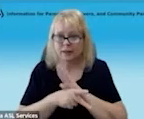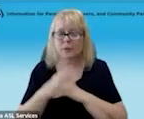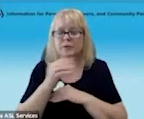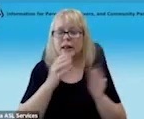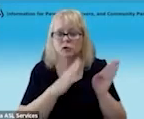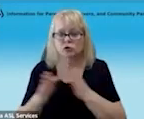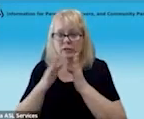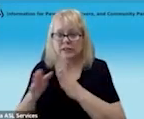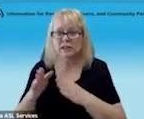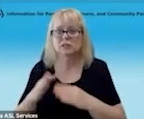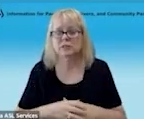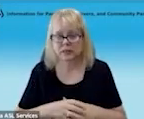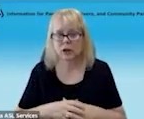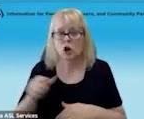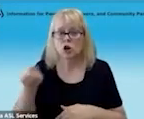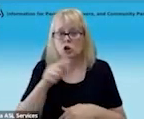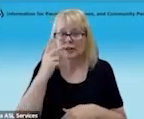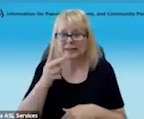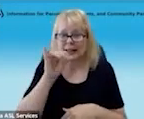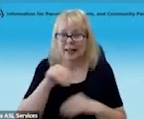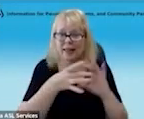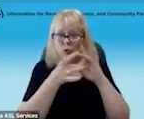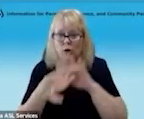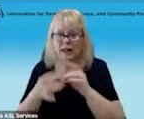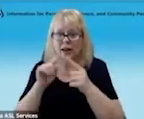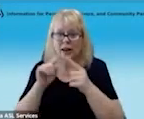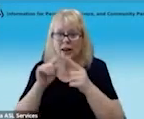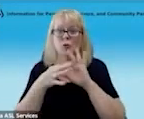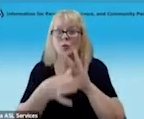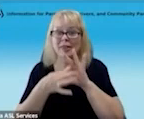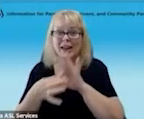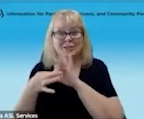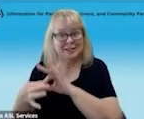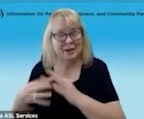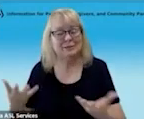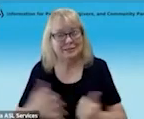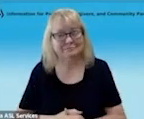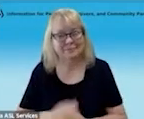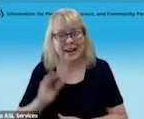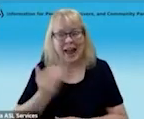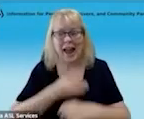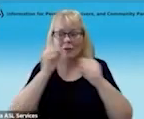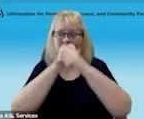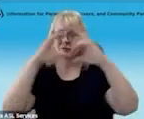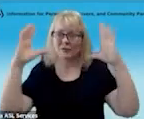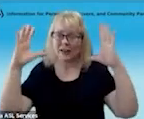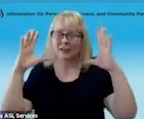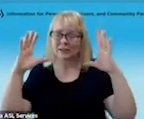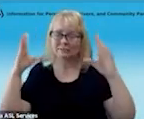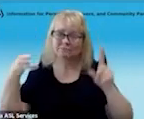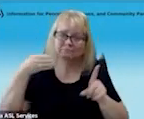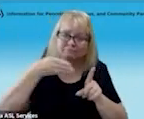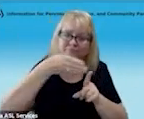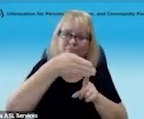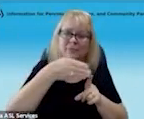ourselves more as a service industry. We have operational principles that guide us in our decision-making and our strategic